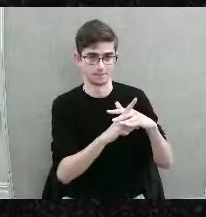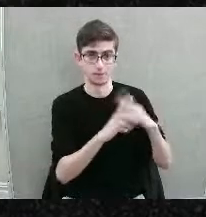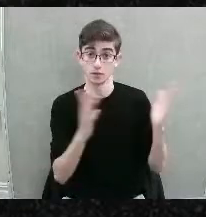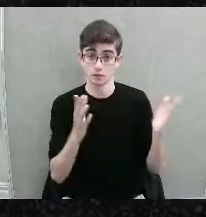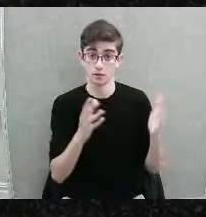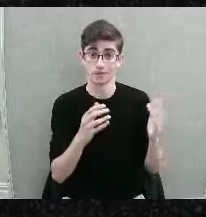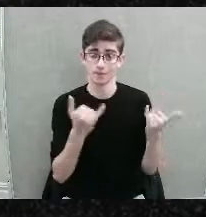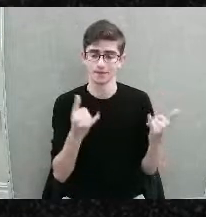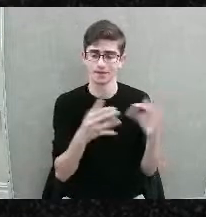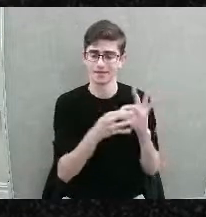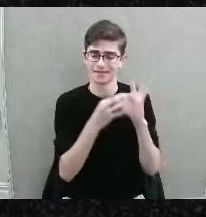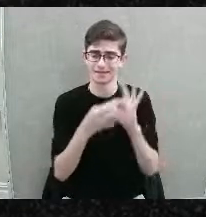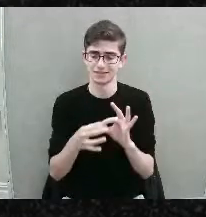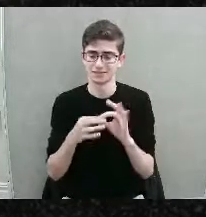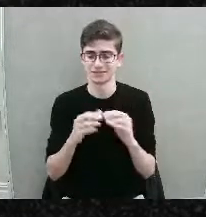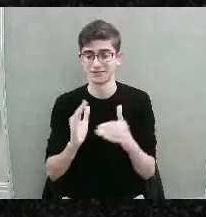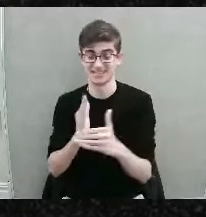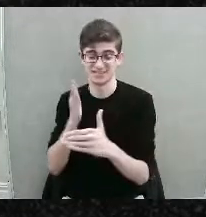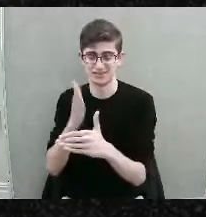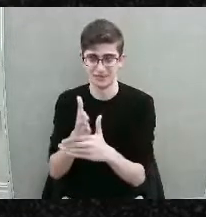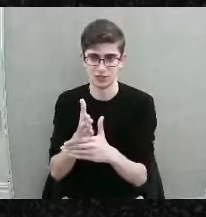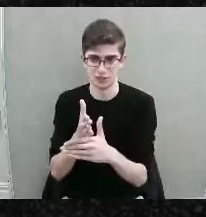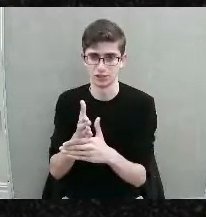intervention, right? Which is